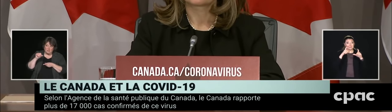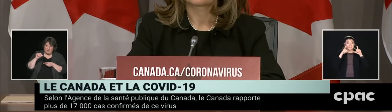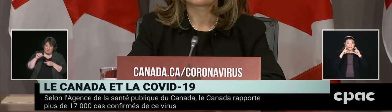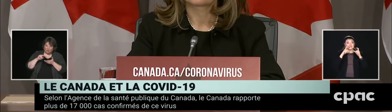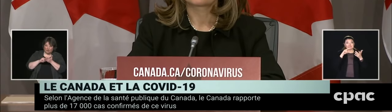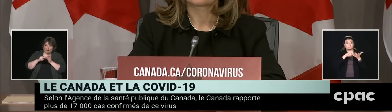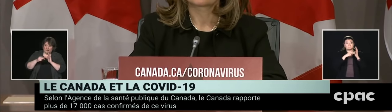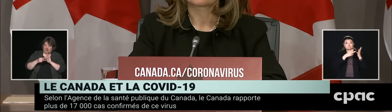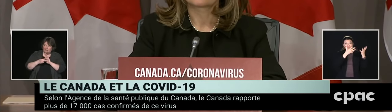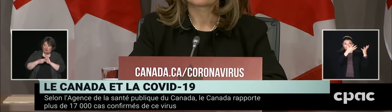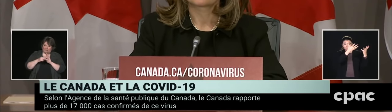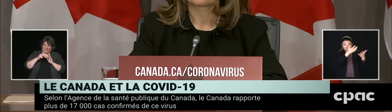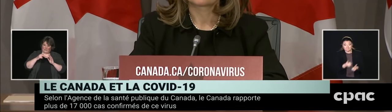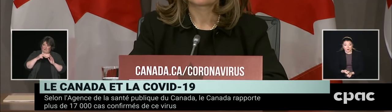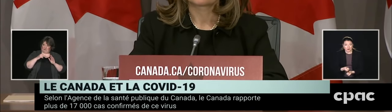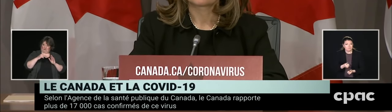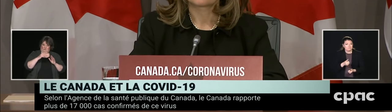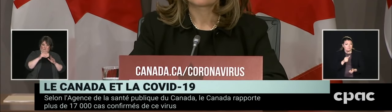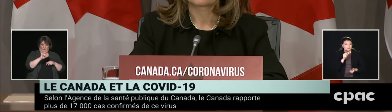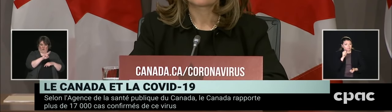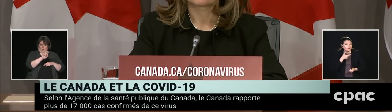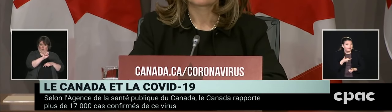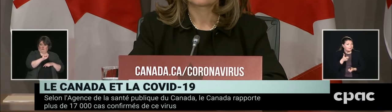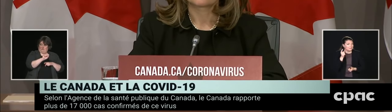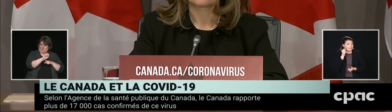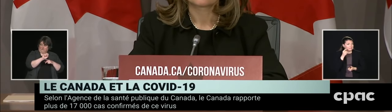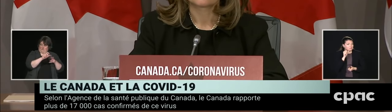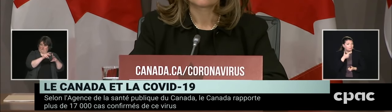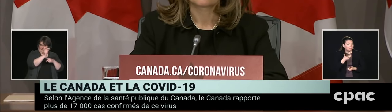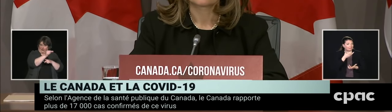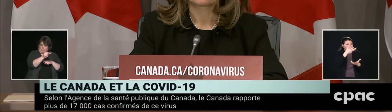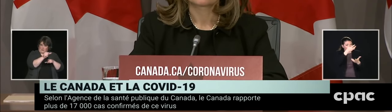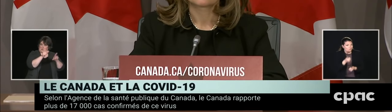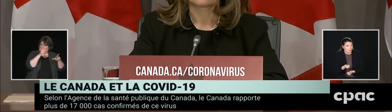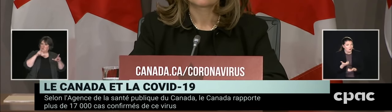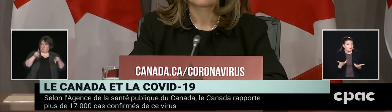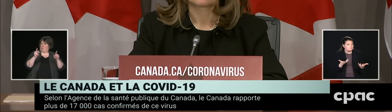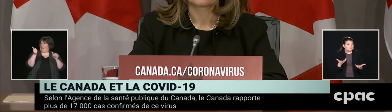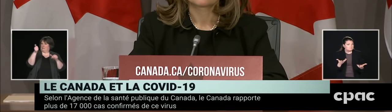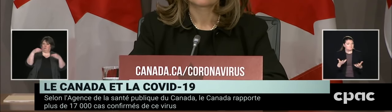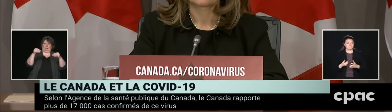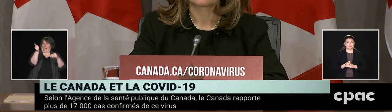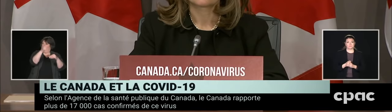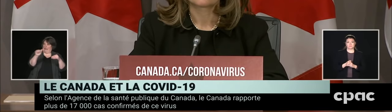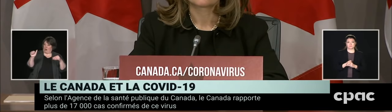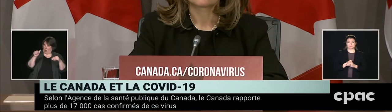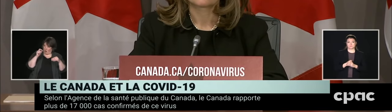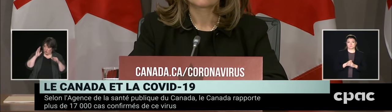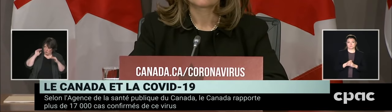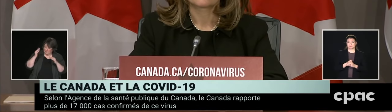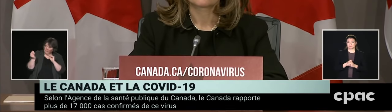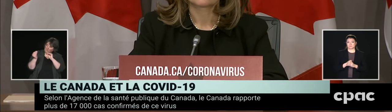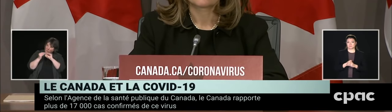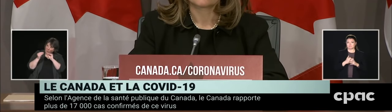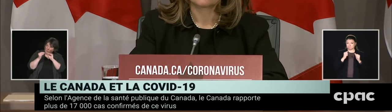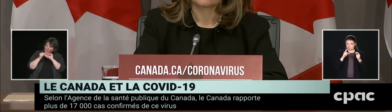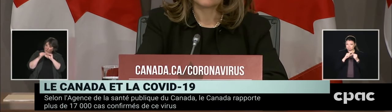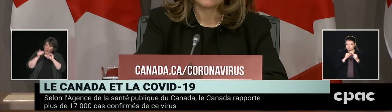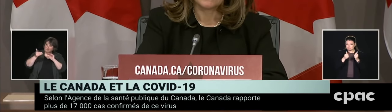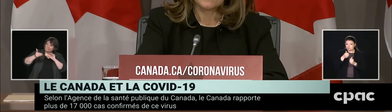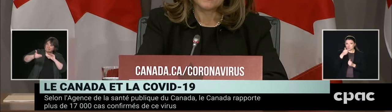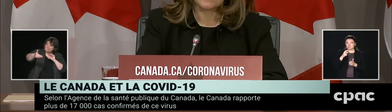point. And I guess further to that, are there other shipments coming in of N95 masks from the U.S. this week?